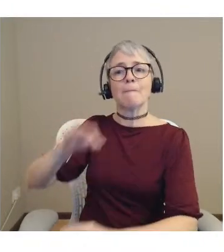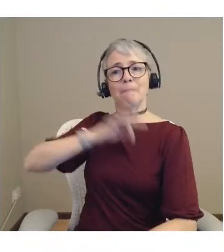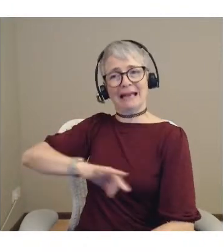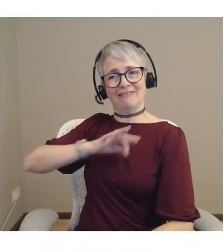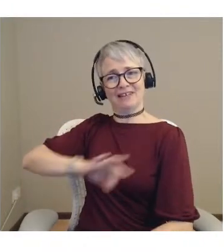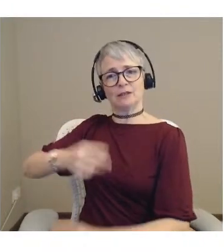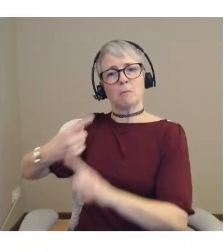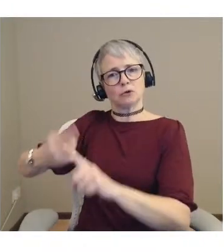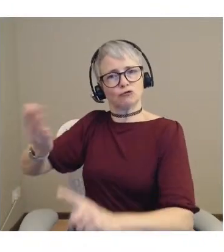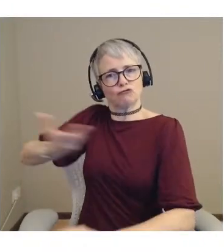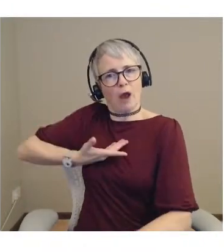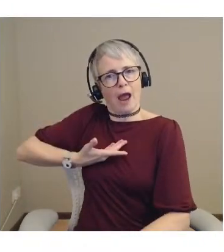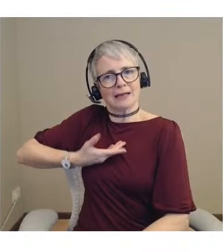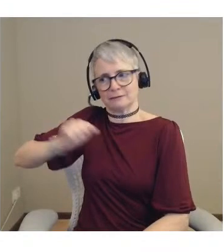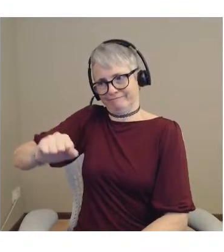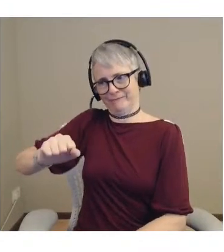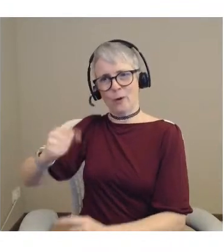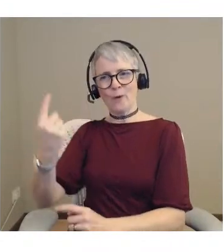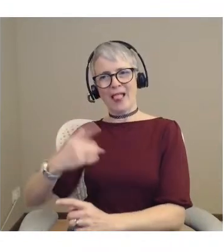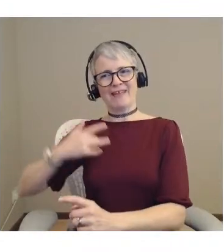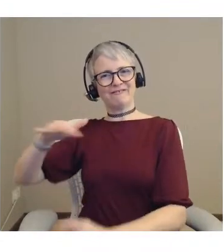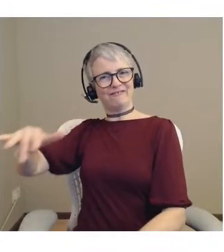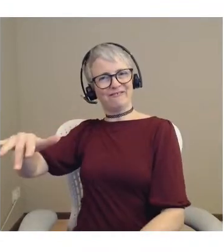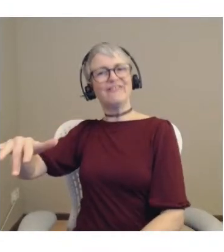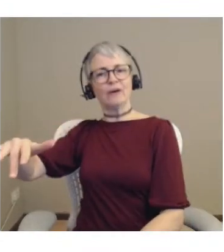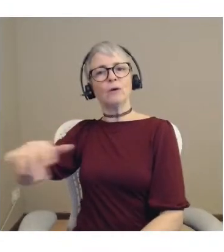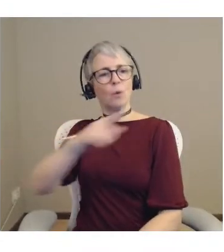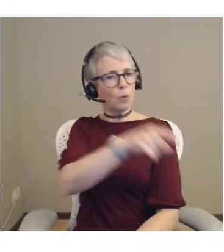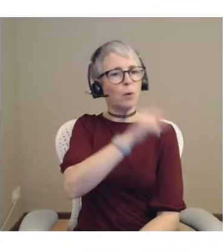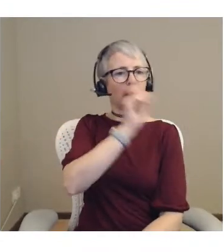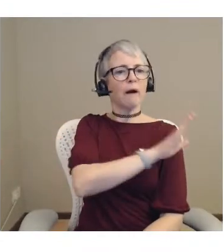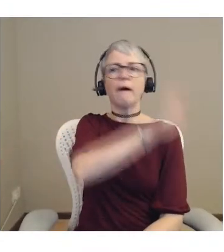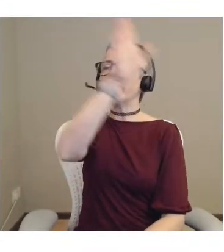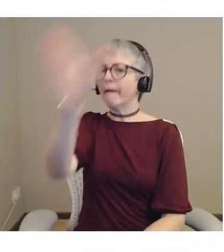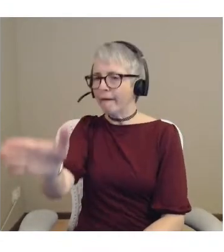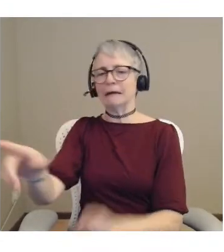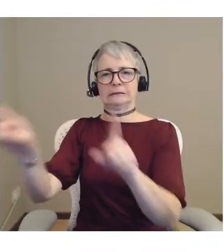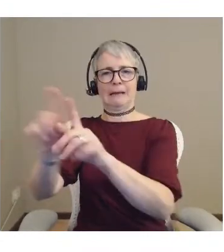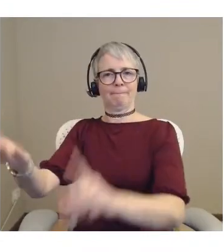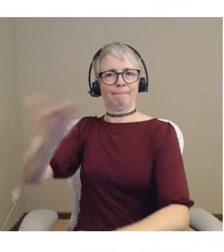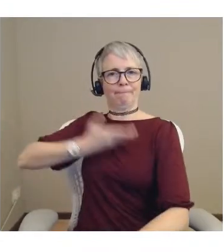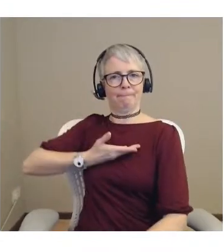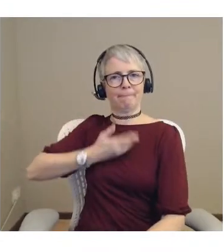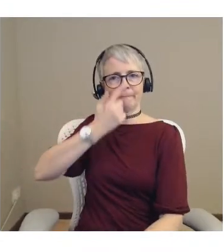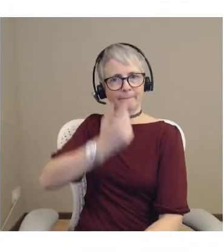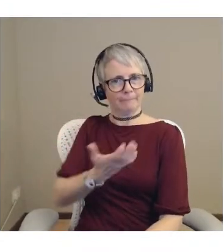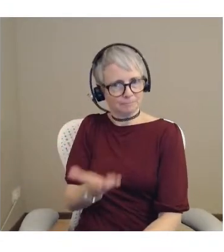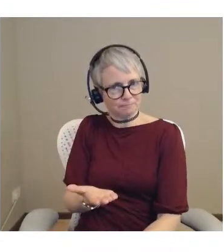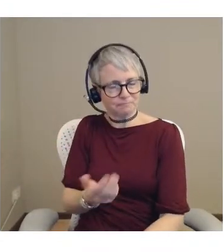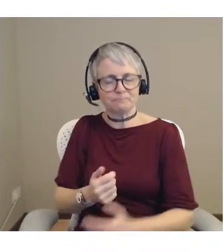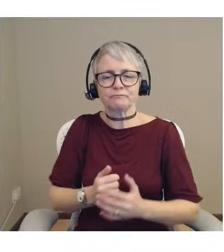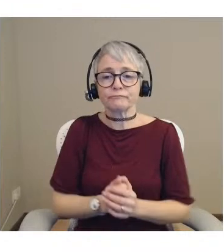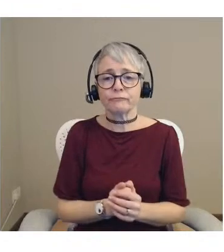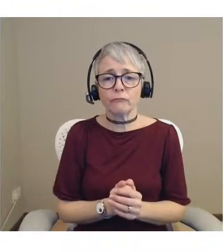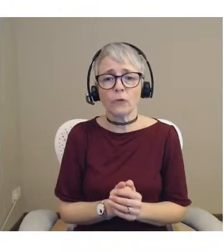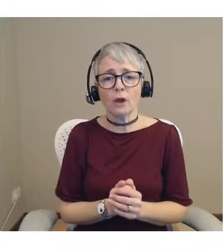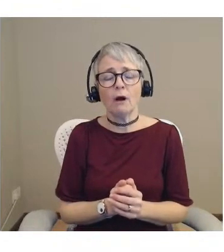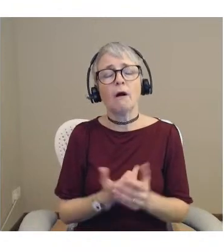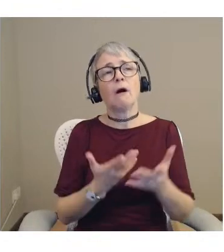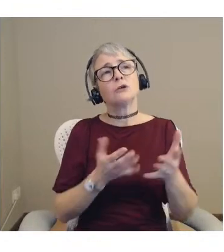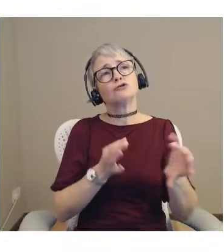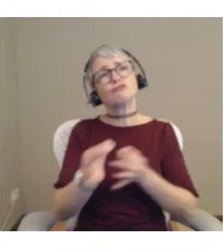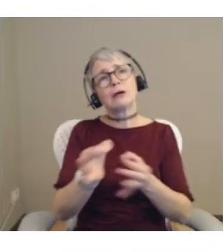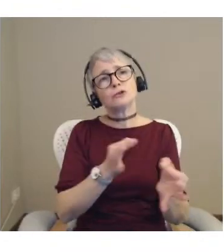that locals with disabilities will have in that specific country. Then the strategy is also very much focused on